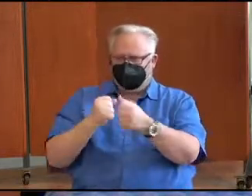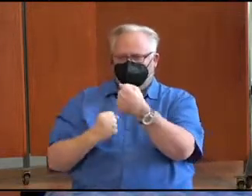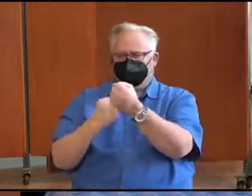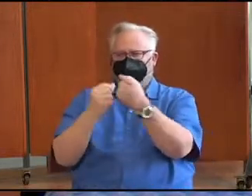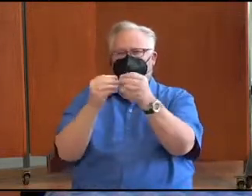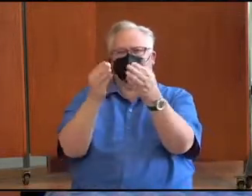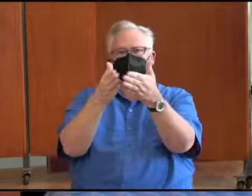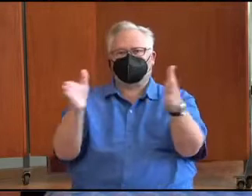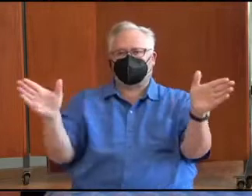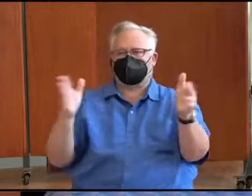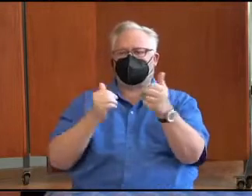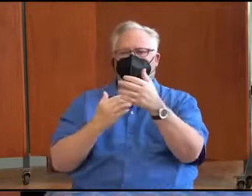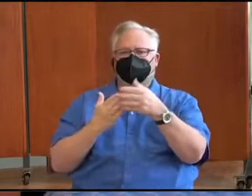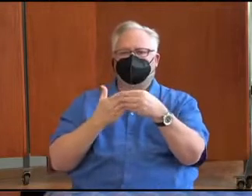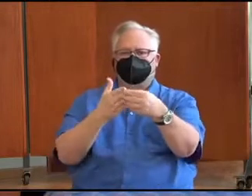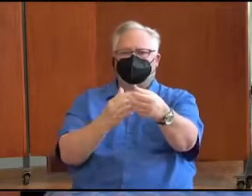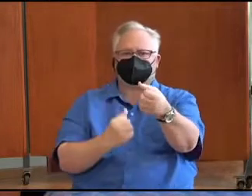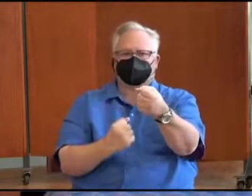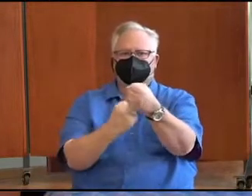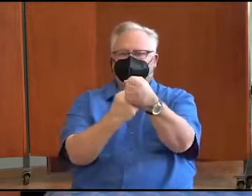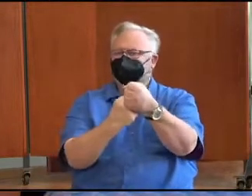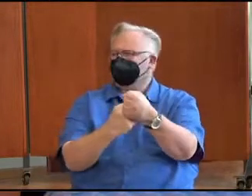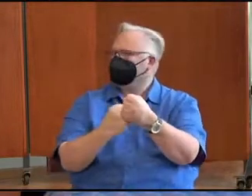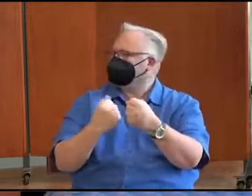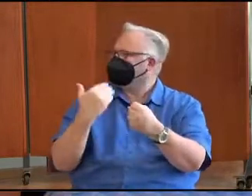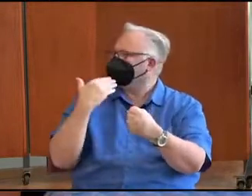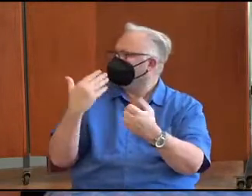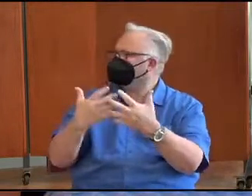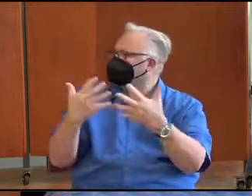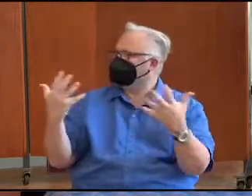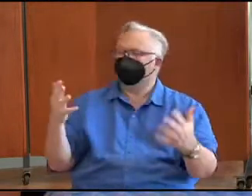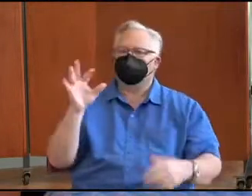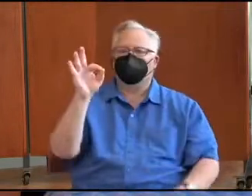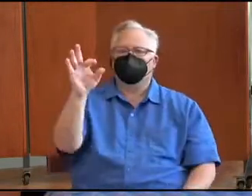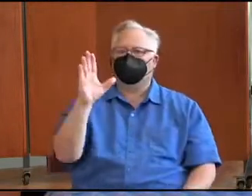leadership. Thank you, Reverend Justine.